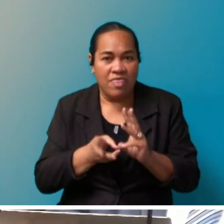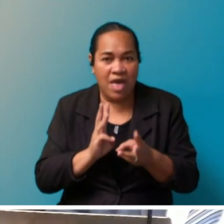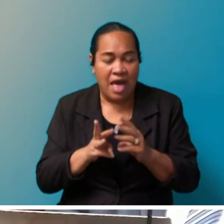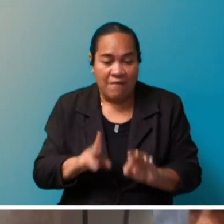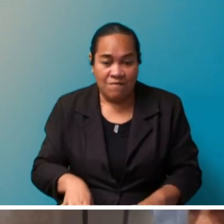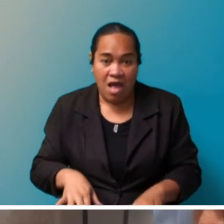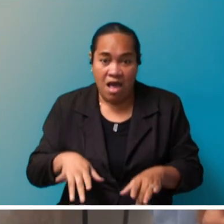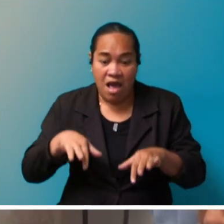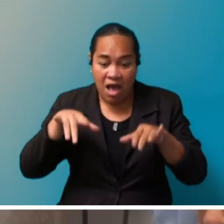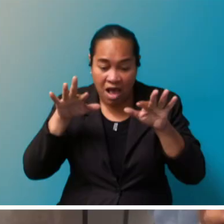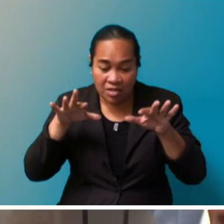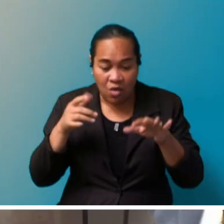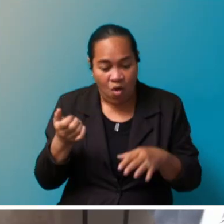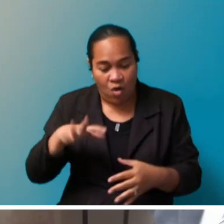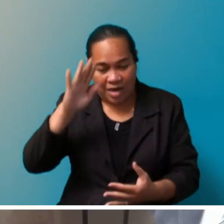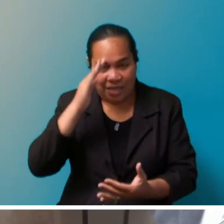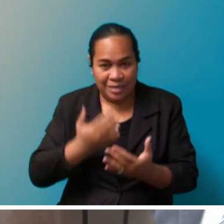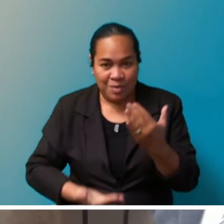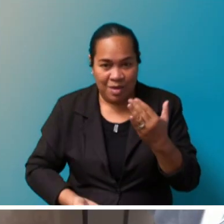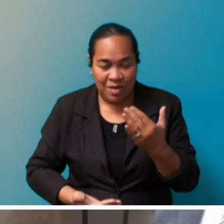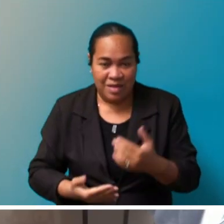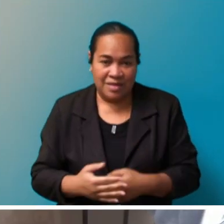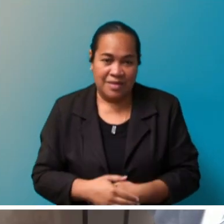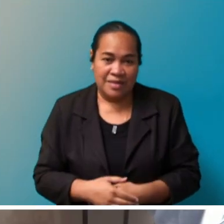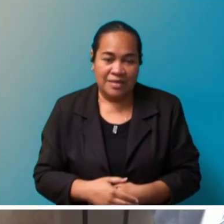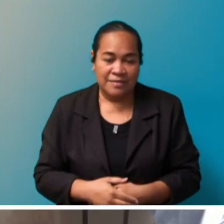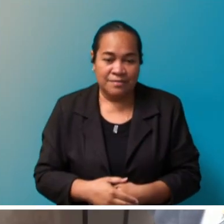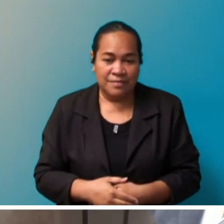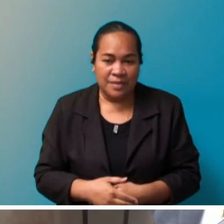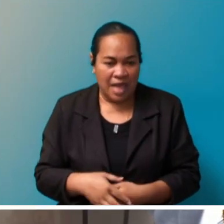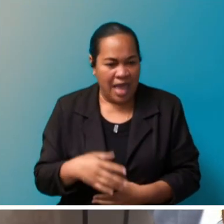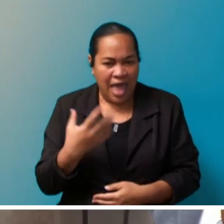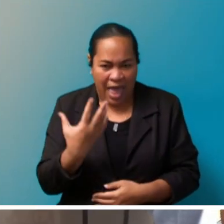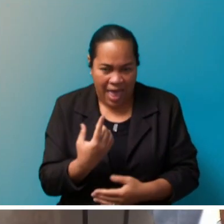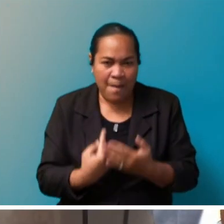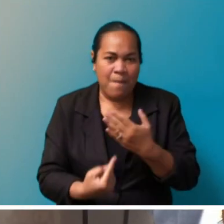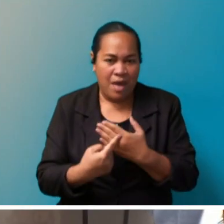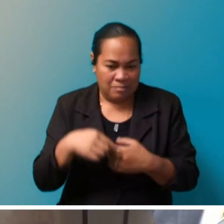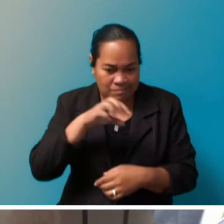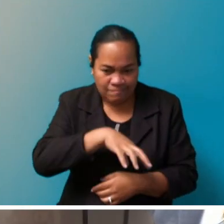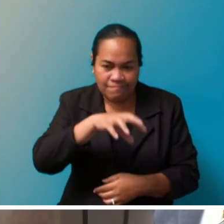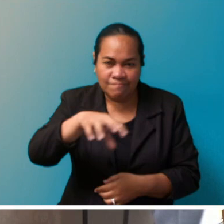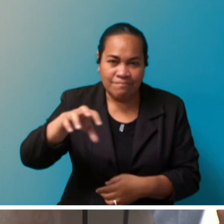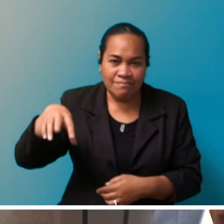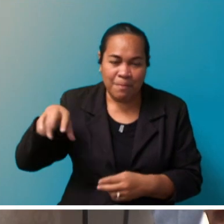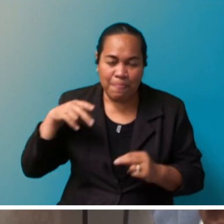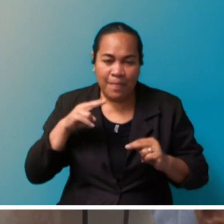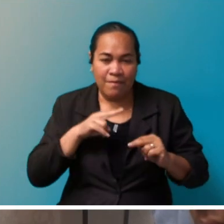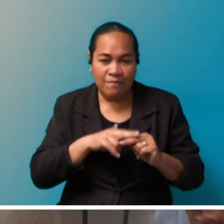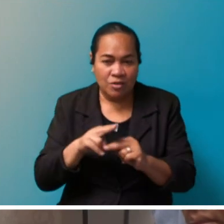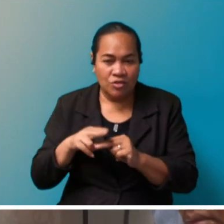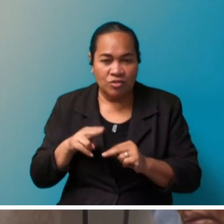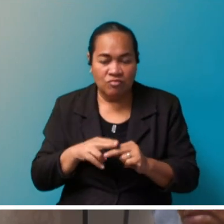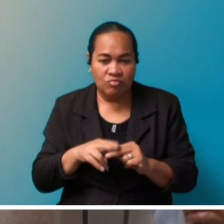floods, which we are already experiencing more frequently across the country. And these events carry heavy